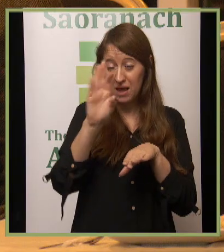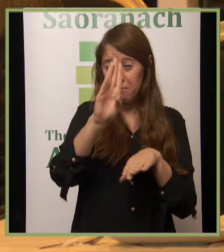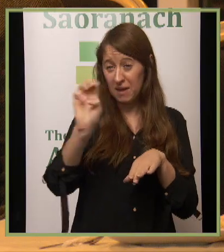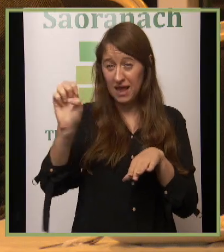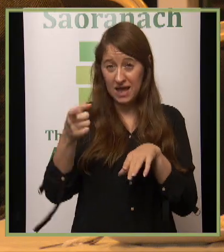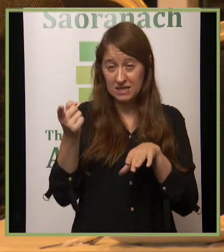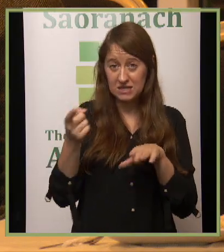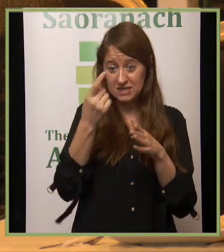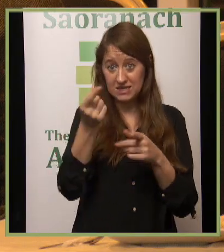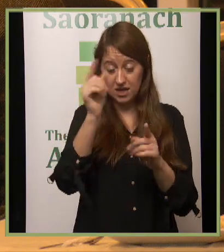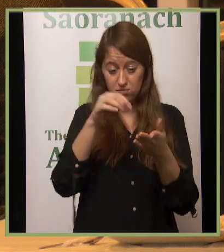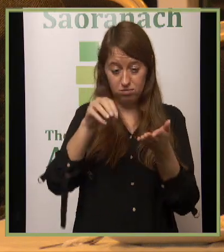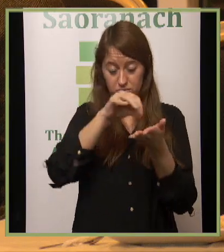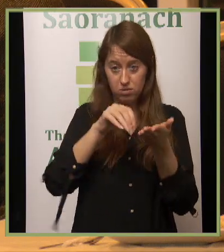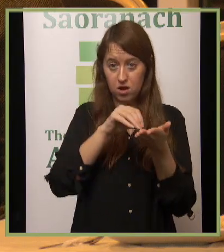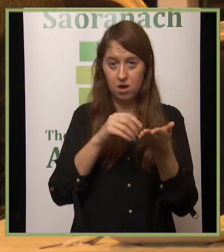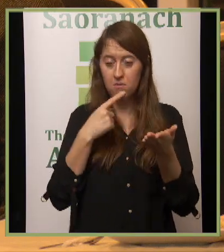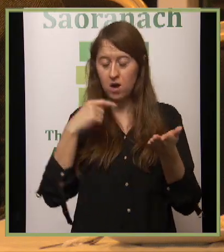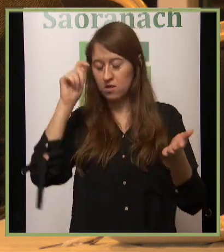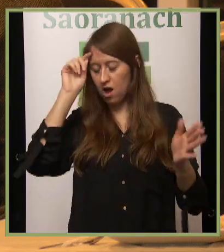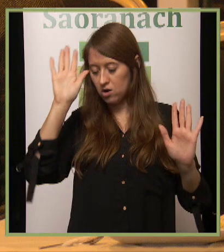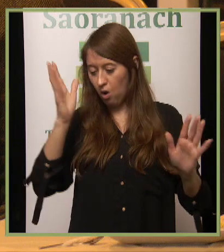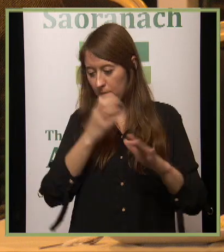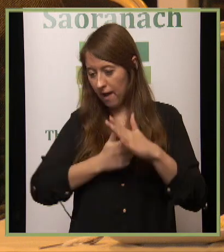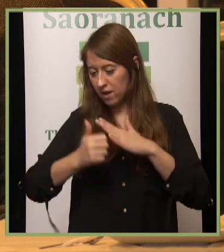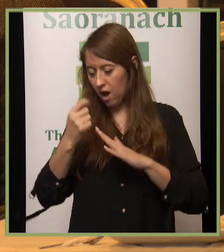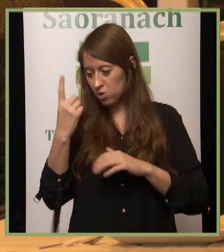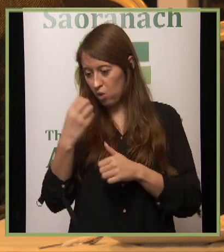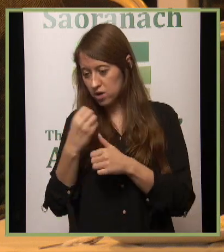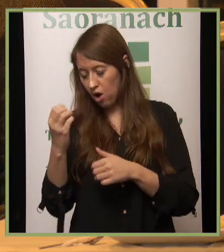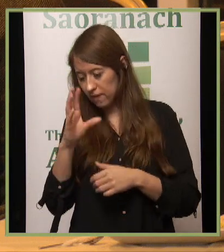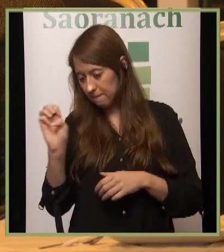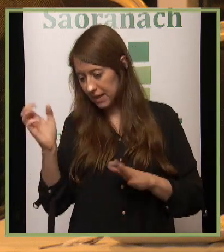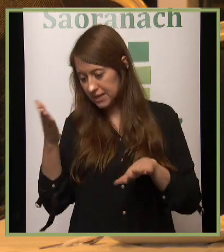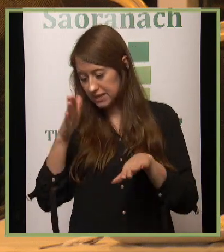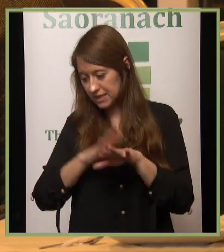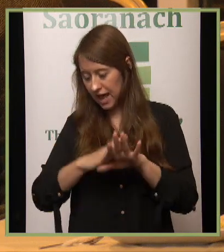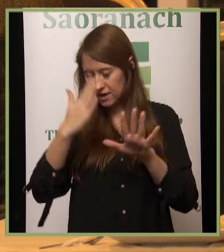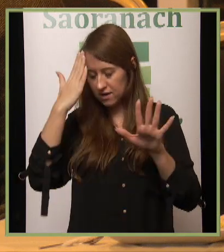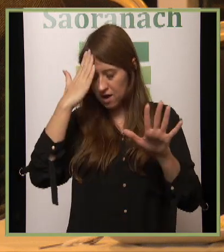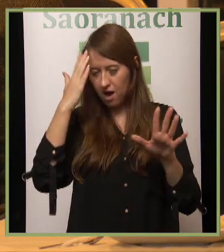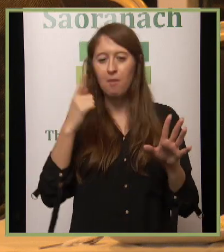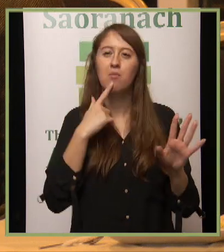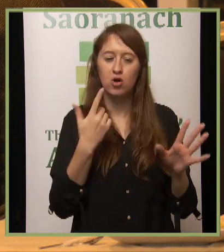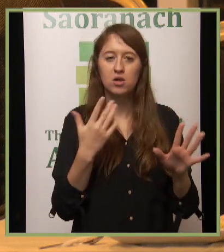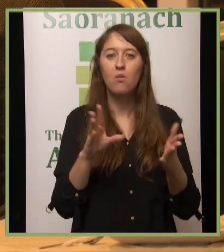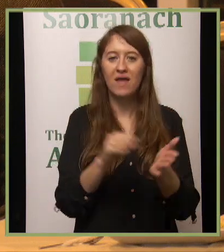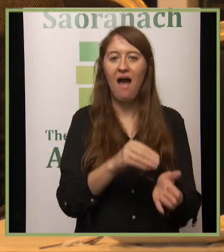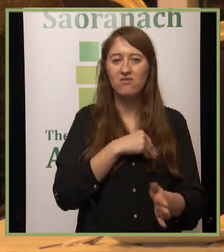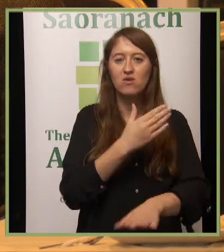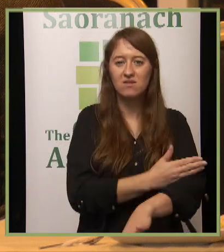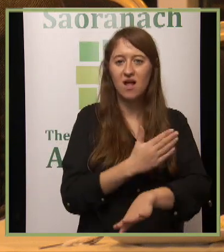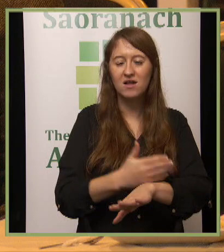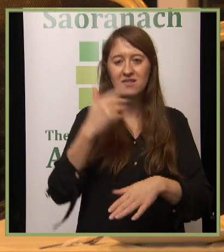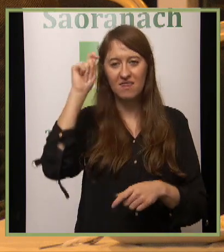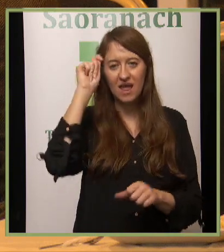oh no, because my first thought was, another bee dead. Damn. But we kind of need to start thinking about that. Okay, that's a pollinator